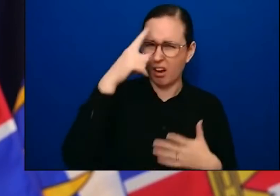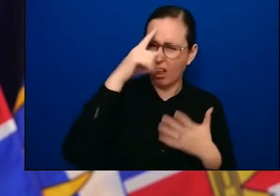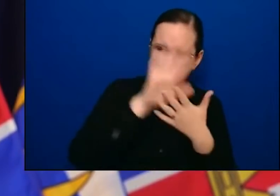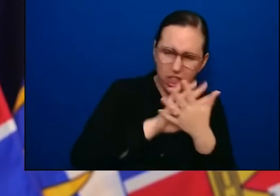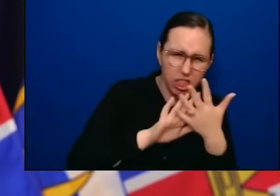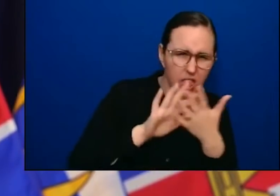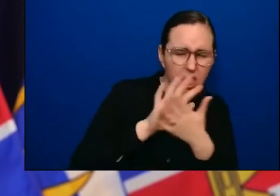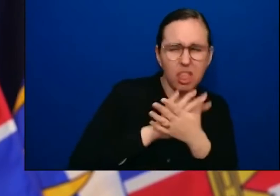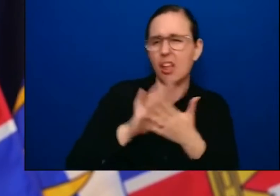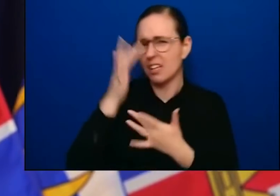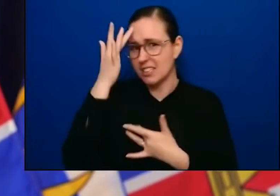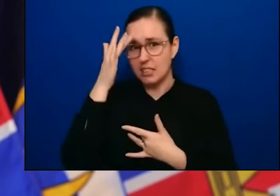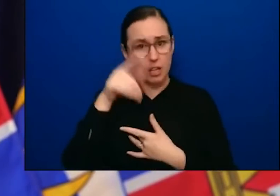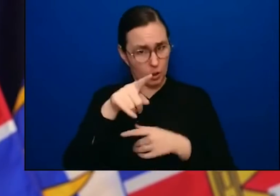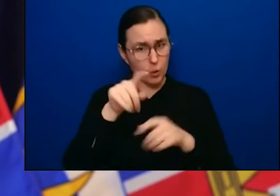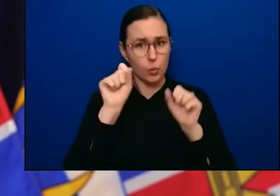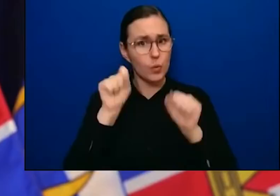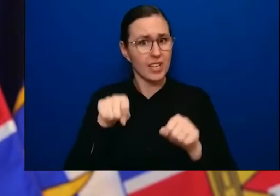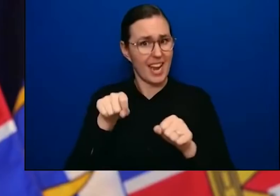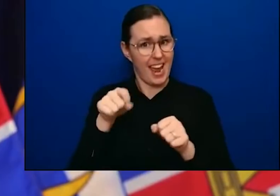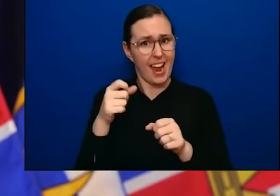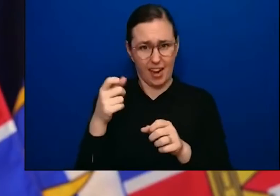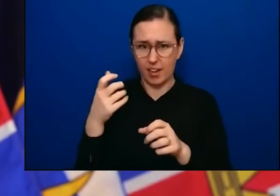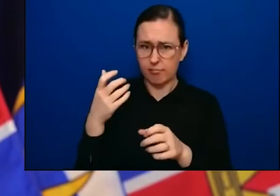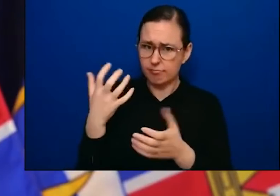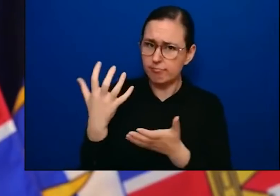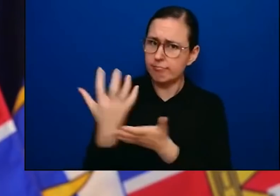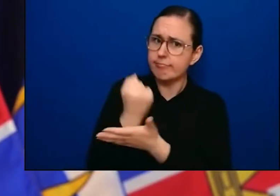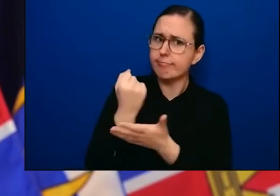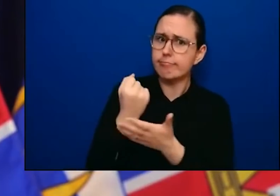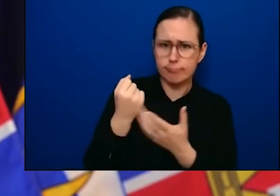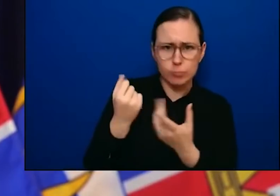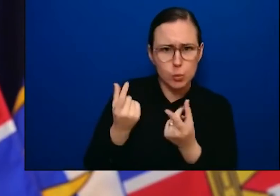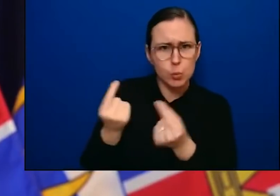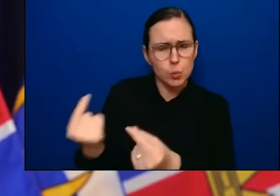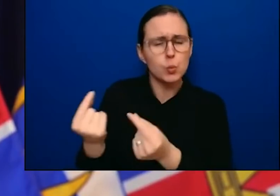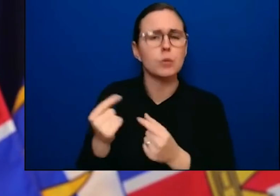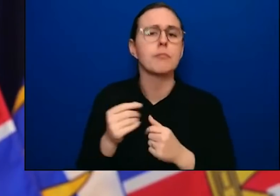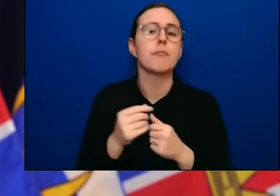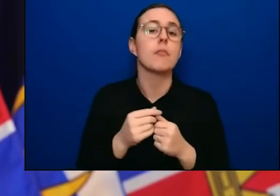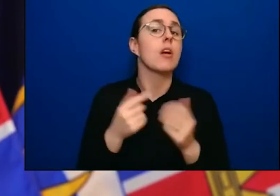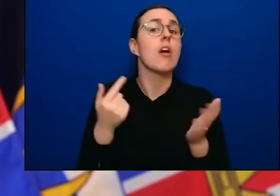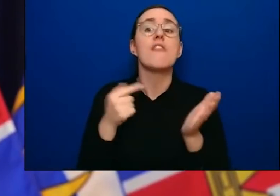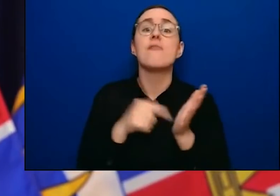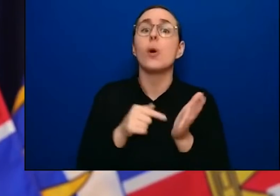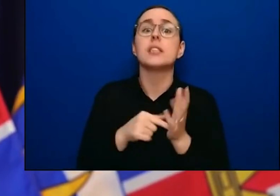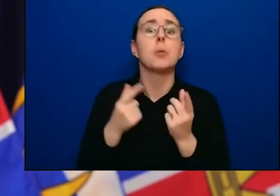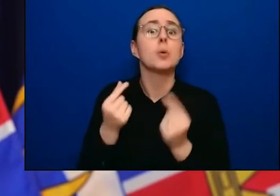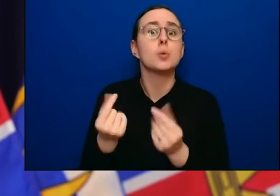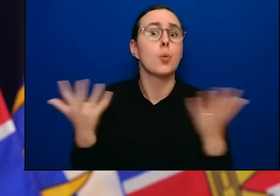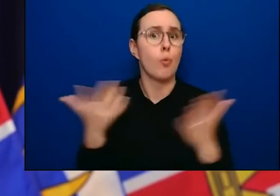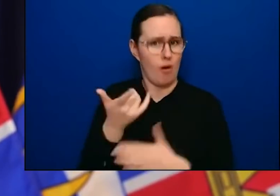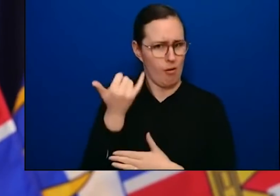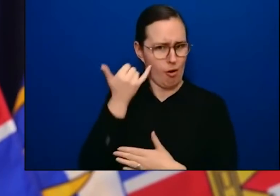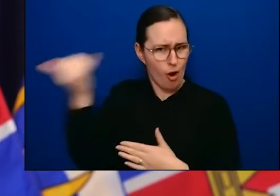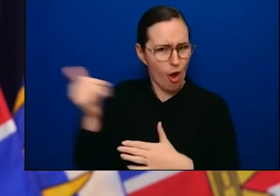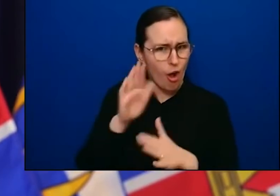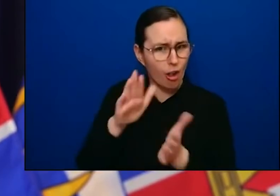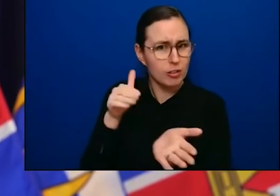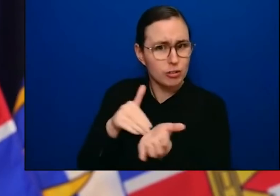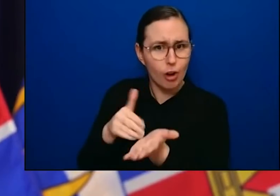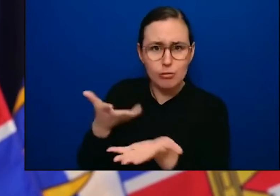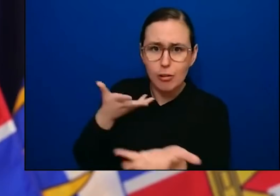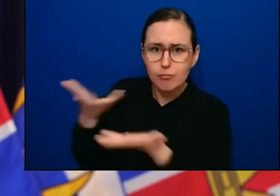family physician. There's the race line, the support line, that the family physician can call to